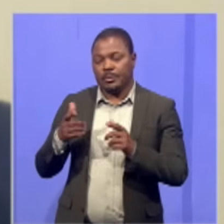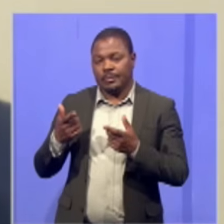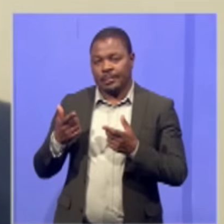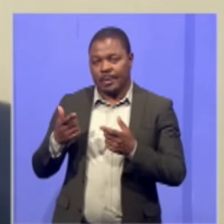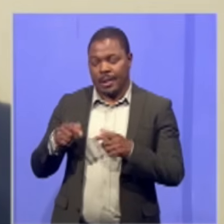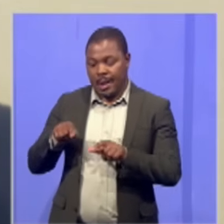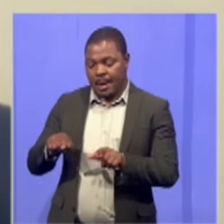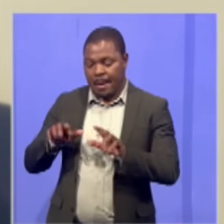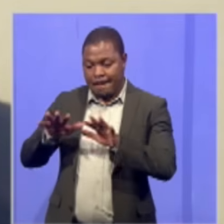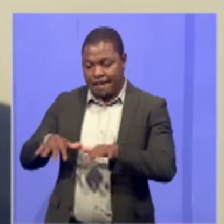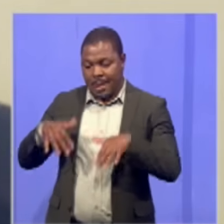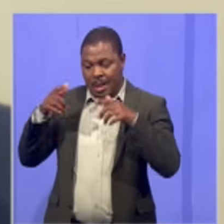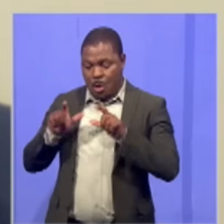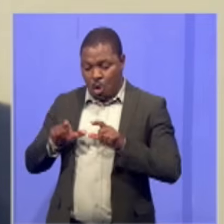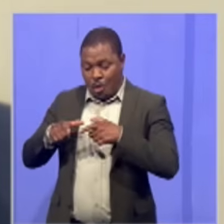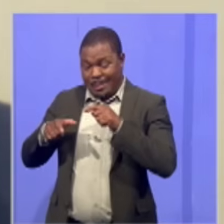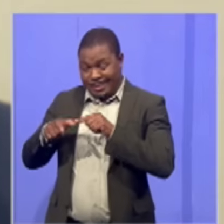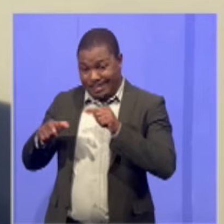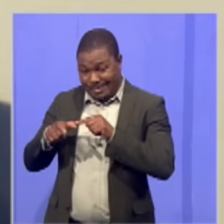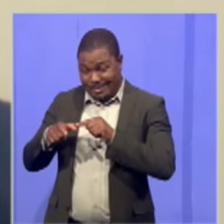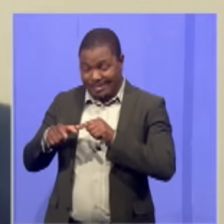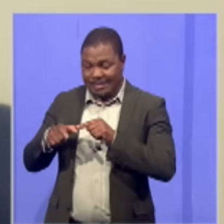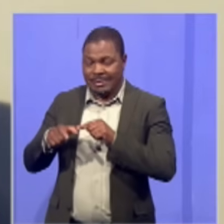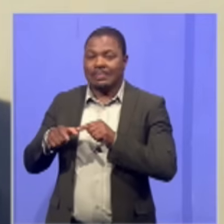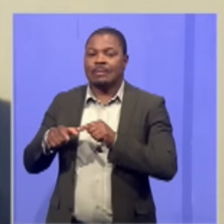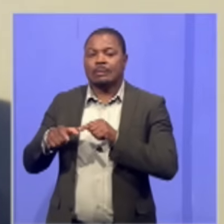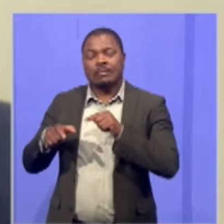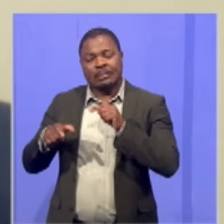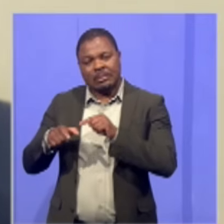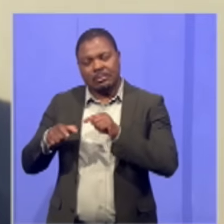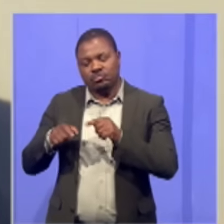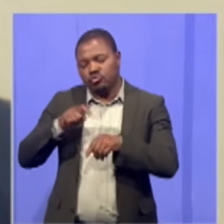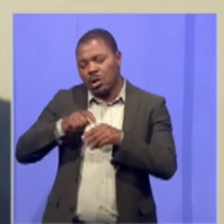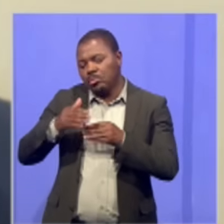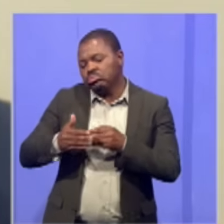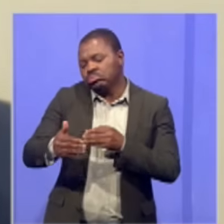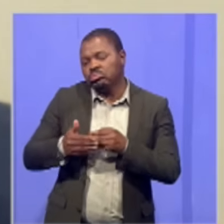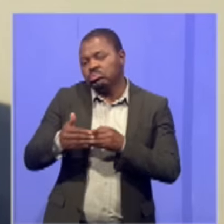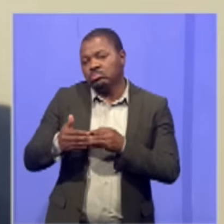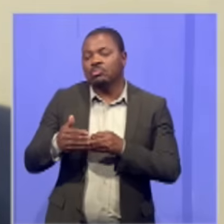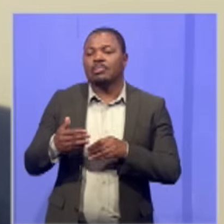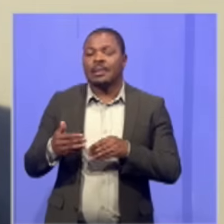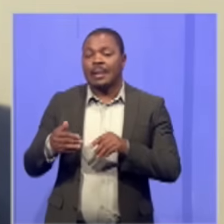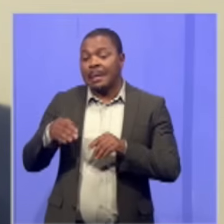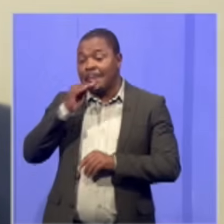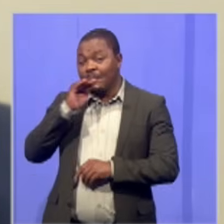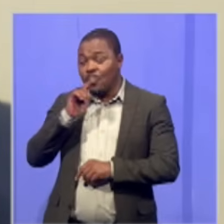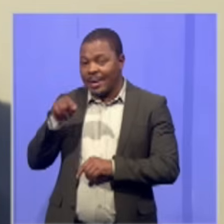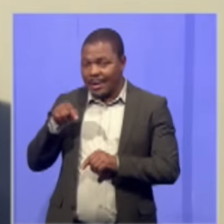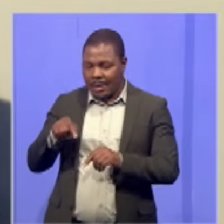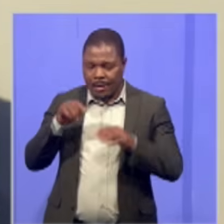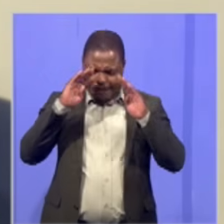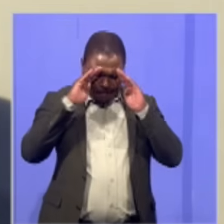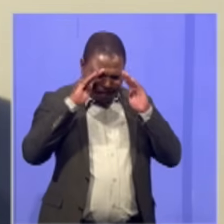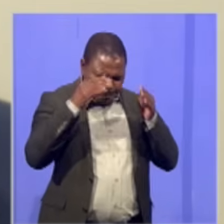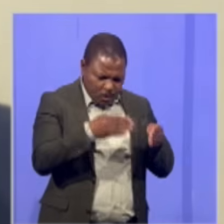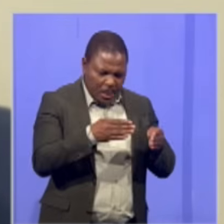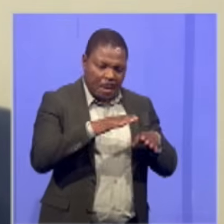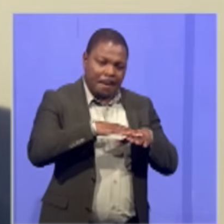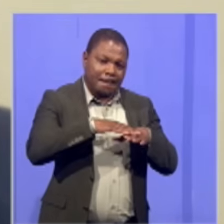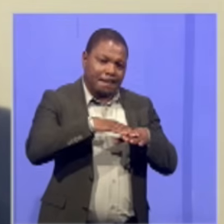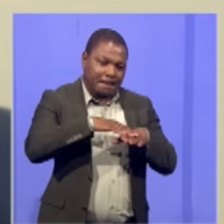ena ya nakwana e leng hore thontswe ke parlamente ke komiti e leng hore e tsepamisa maikutlo